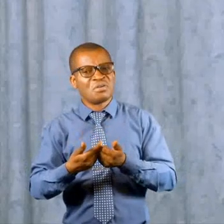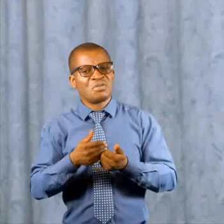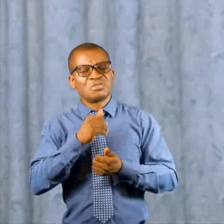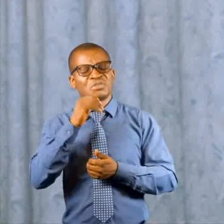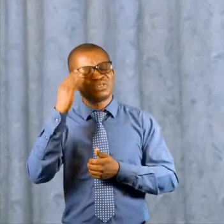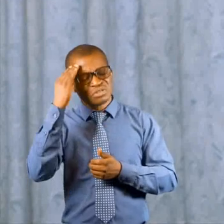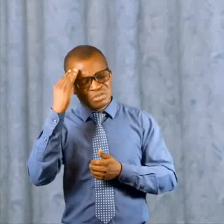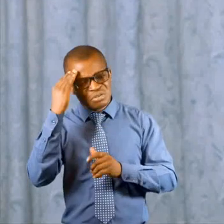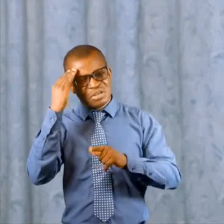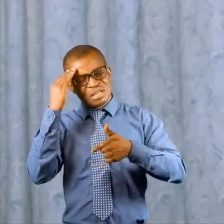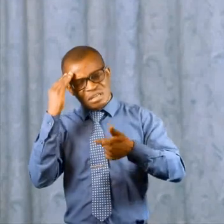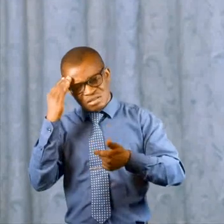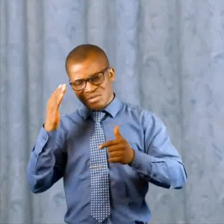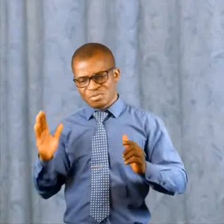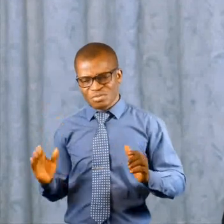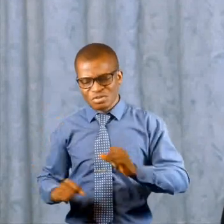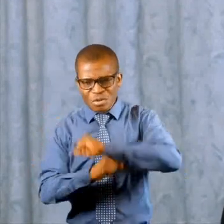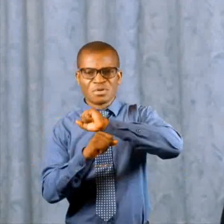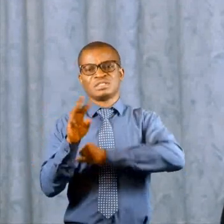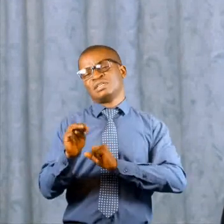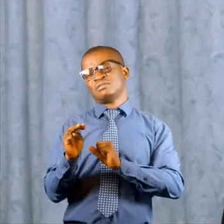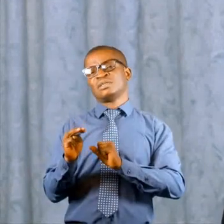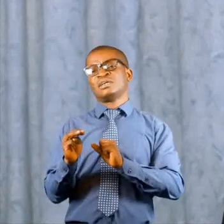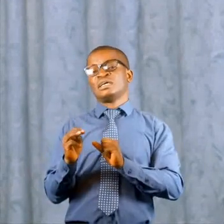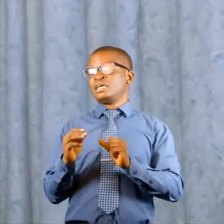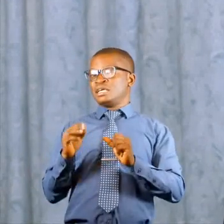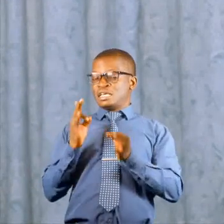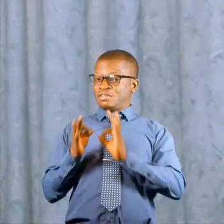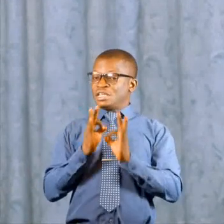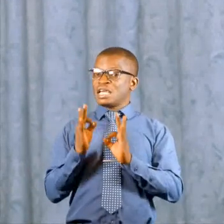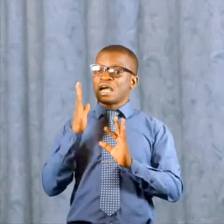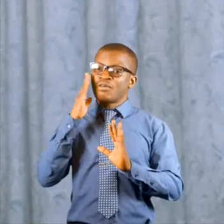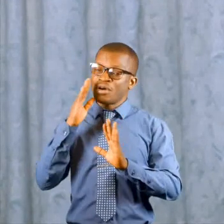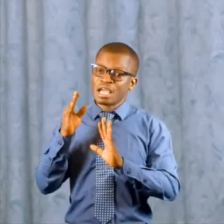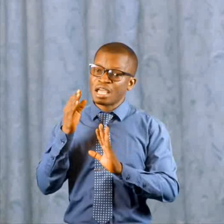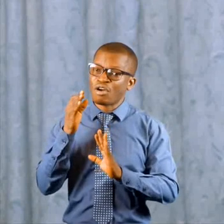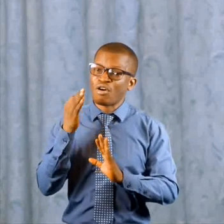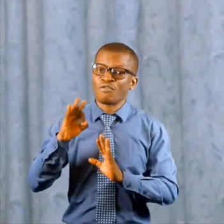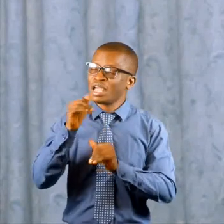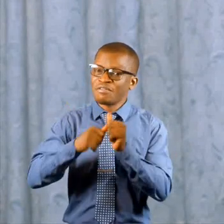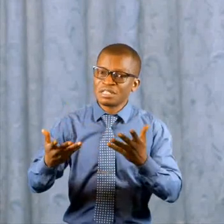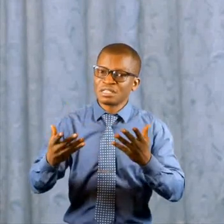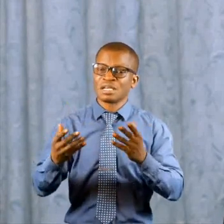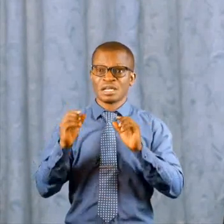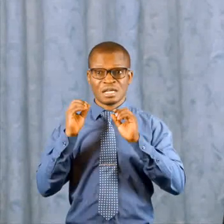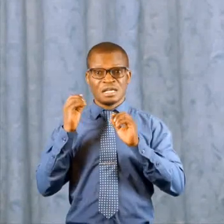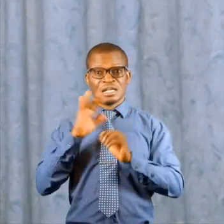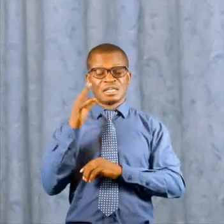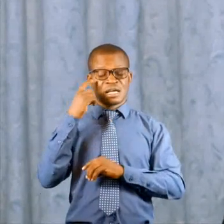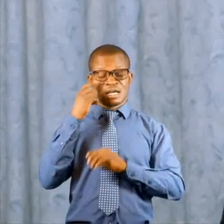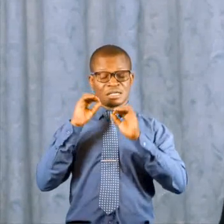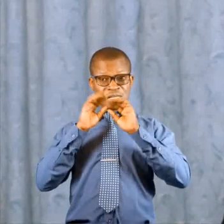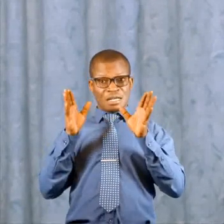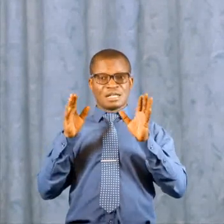unknowingly they are also encouraging them, so they will be able to now do better in what they